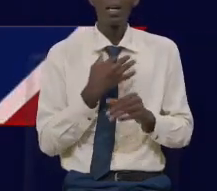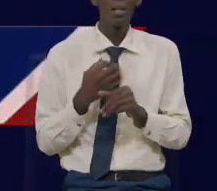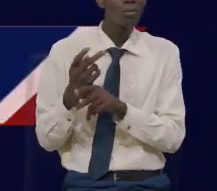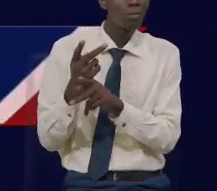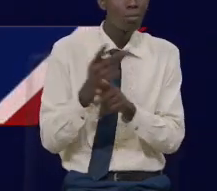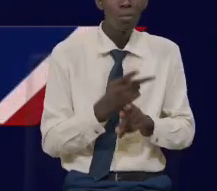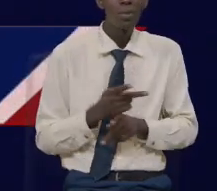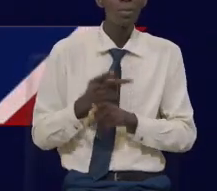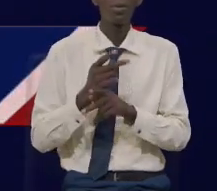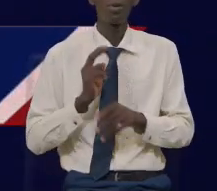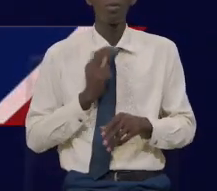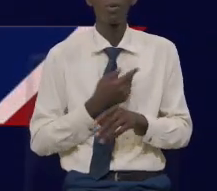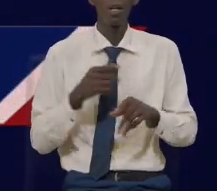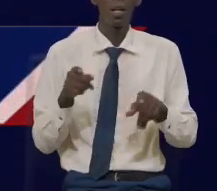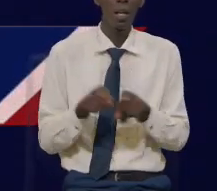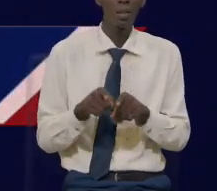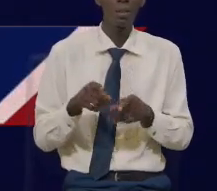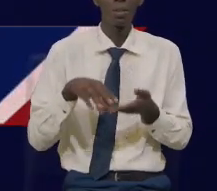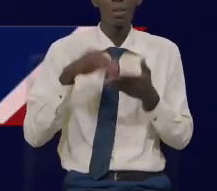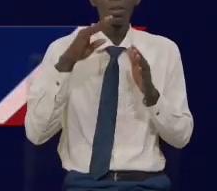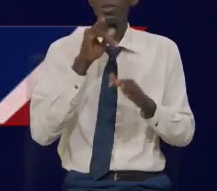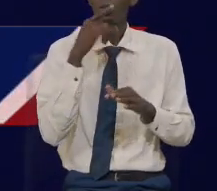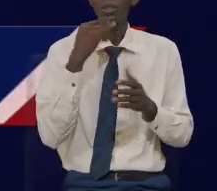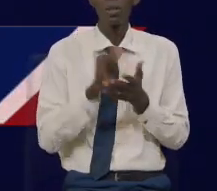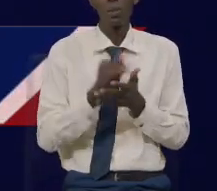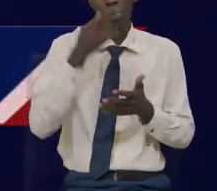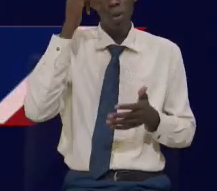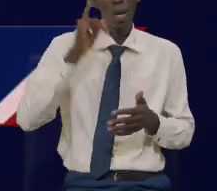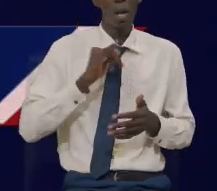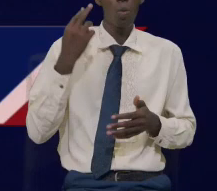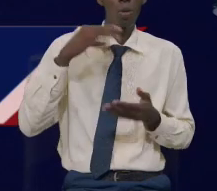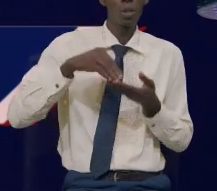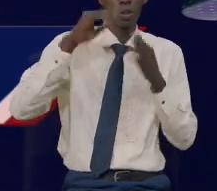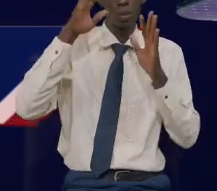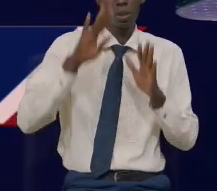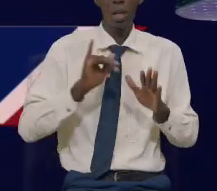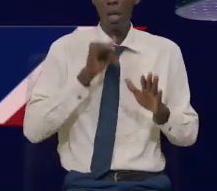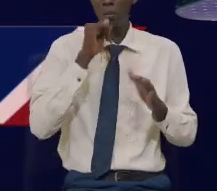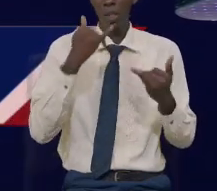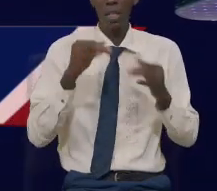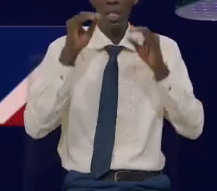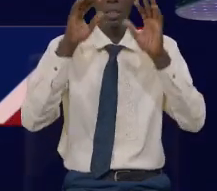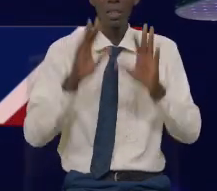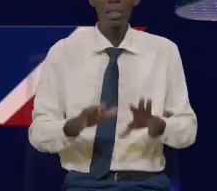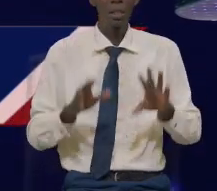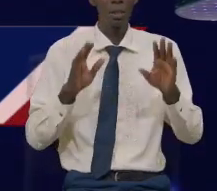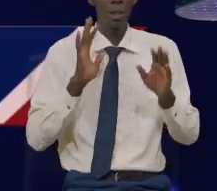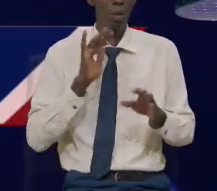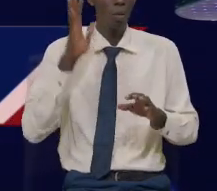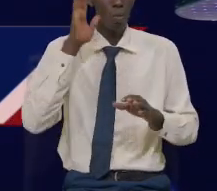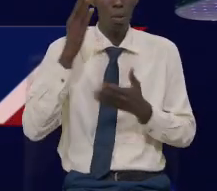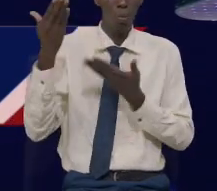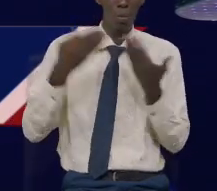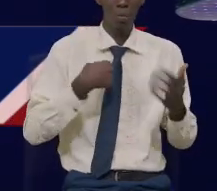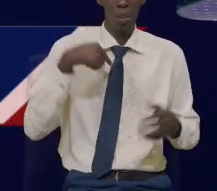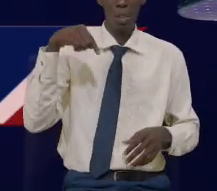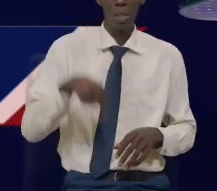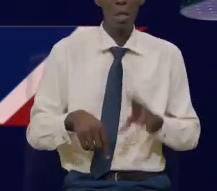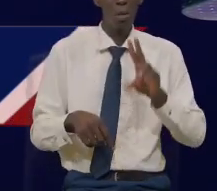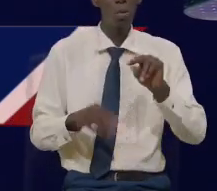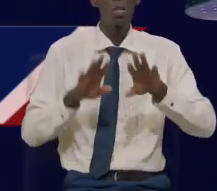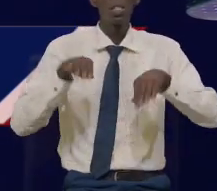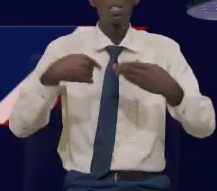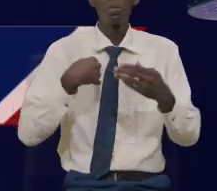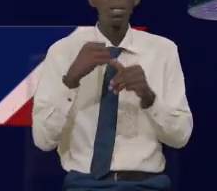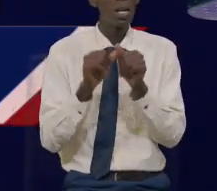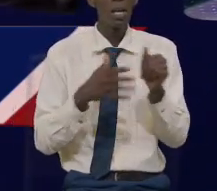us, their students. They didn't say because I was a student before, now I'm a teacher there, then they'll look down on me. They gave everything I